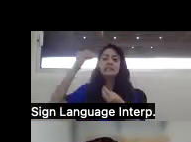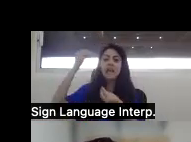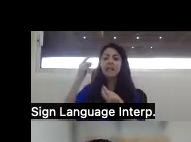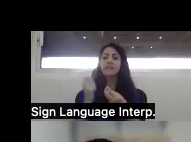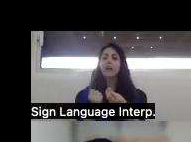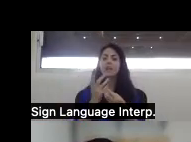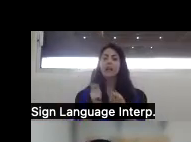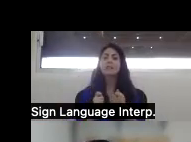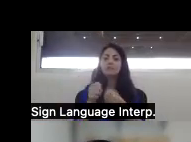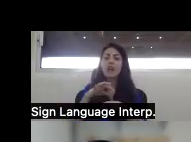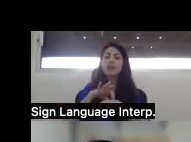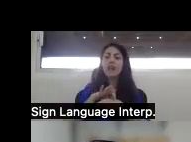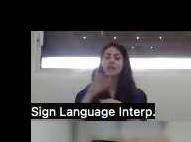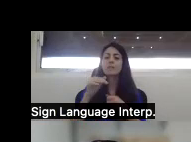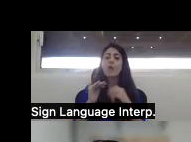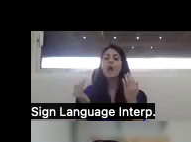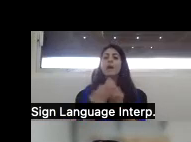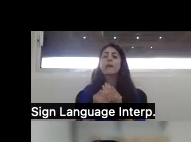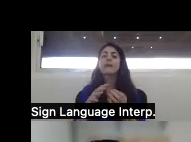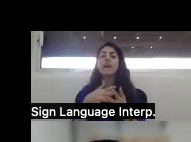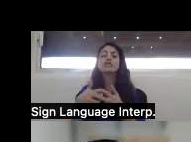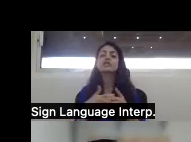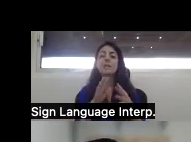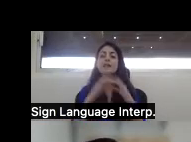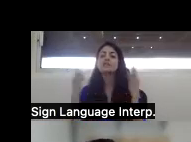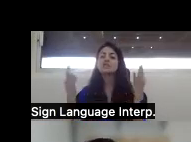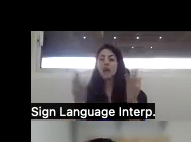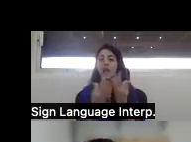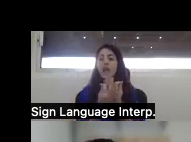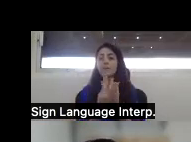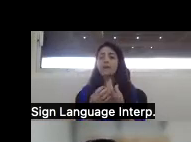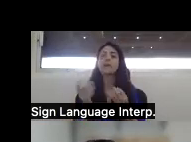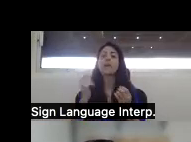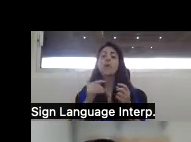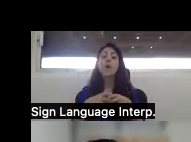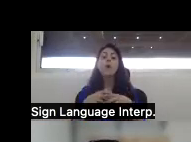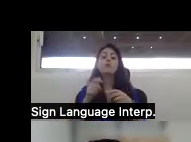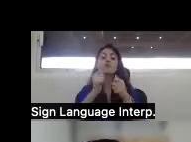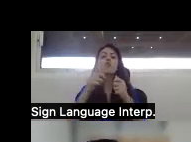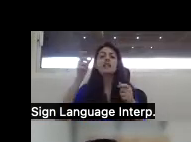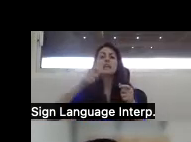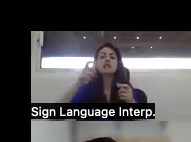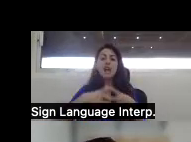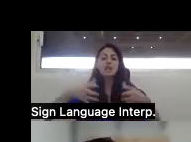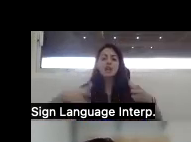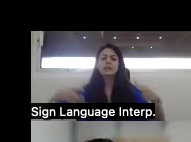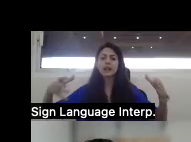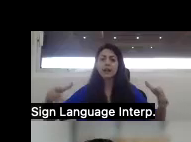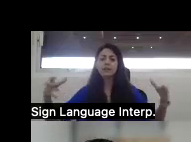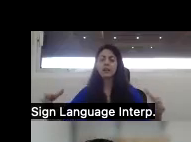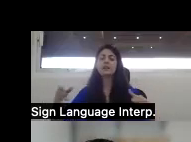commitment that perhaps we will have a responsibility to follow up on. To come to some more concrete developments, I invite you to follow